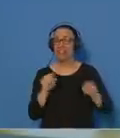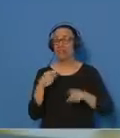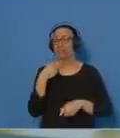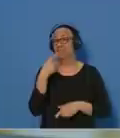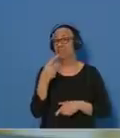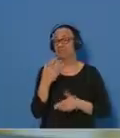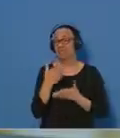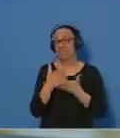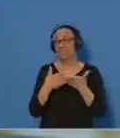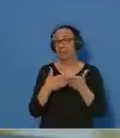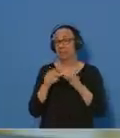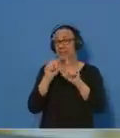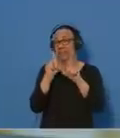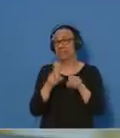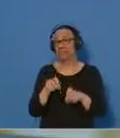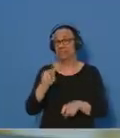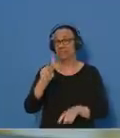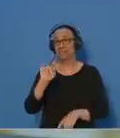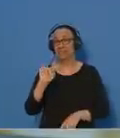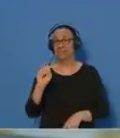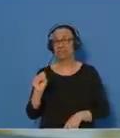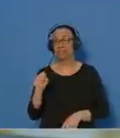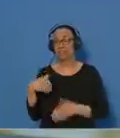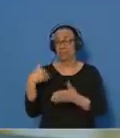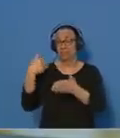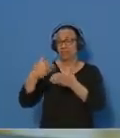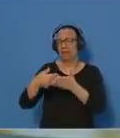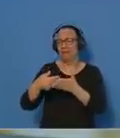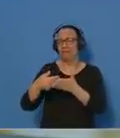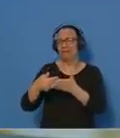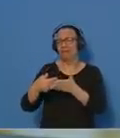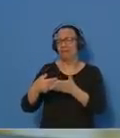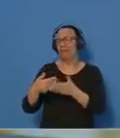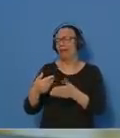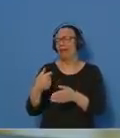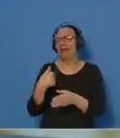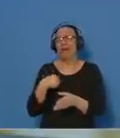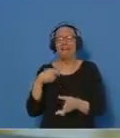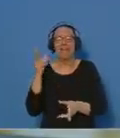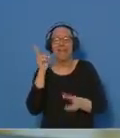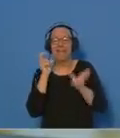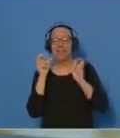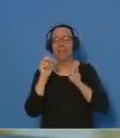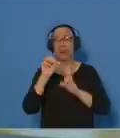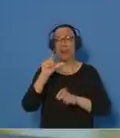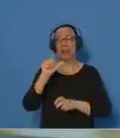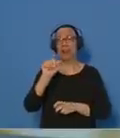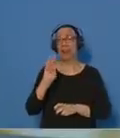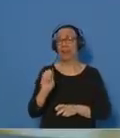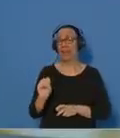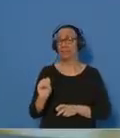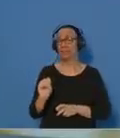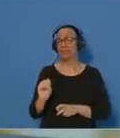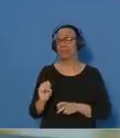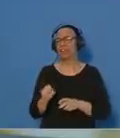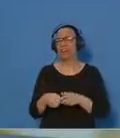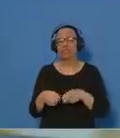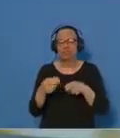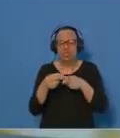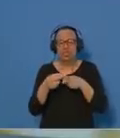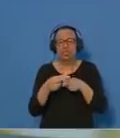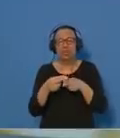test kits have arrived, but I've been told that laboratories are having a shortage of